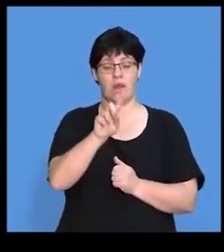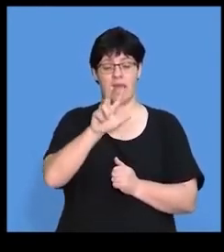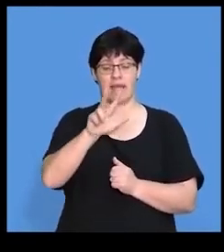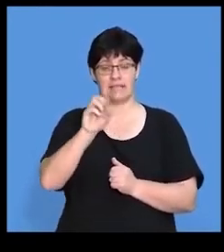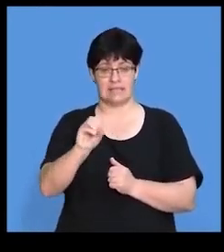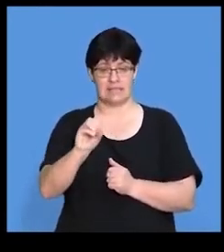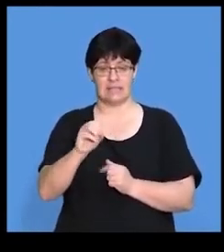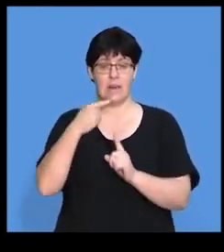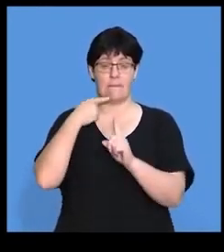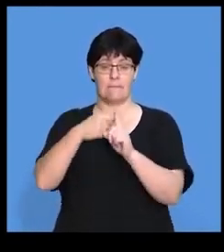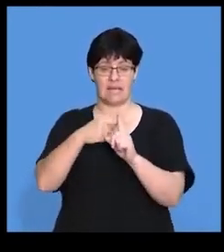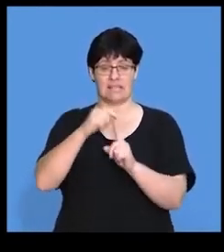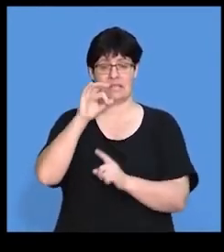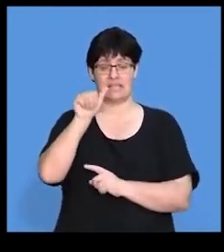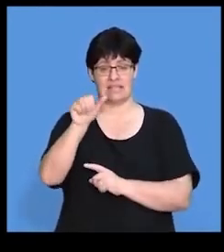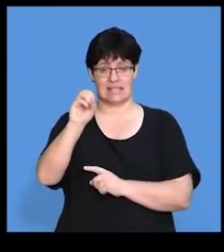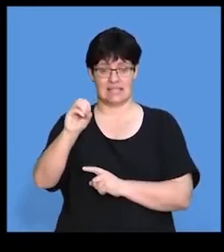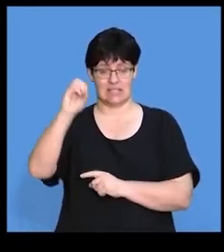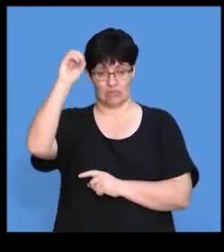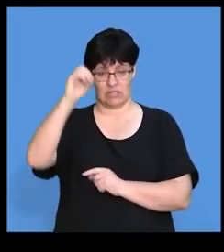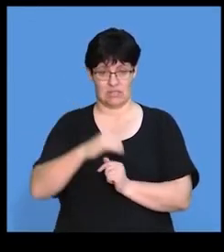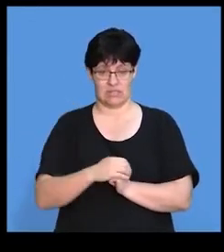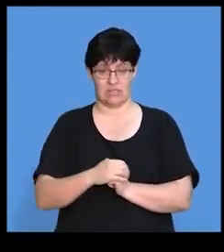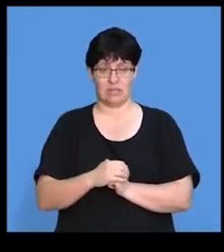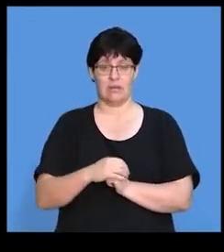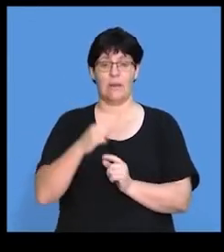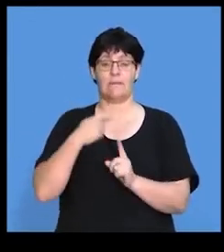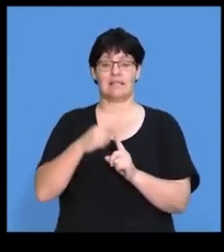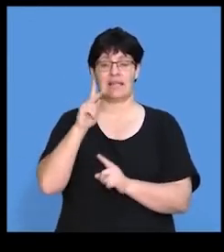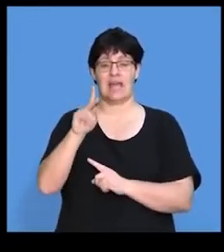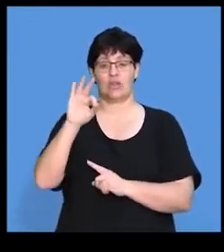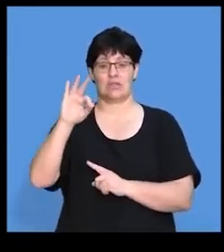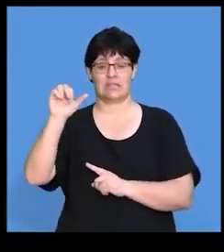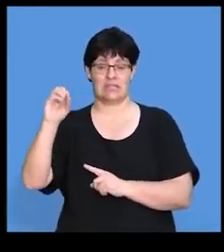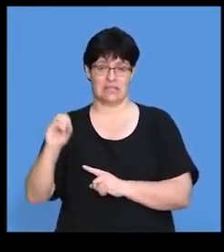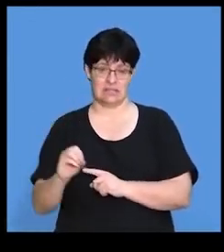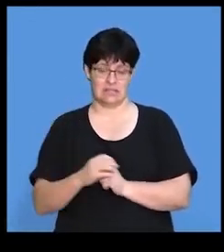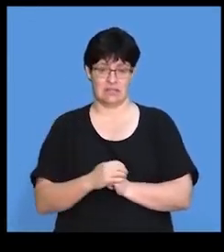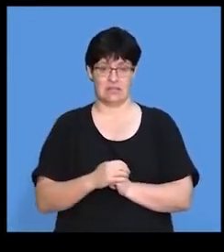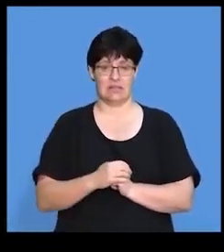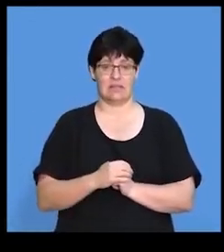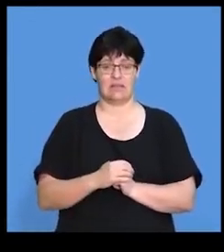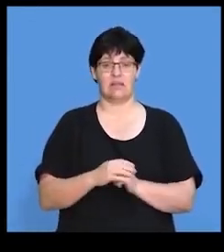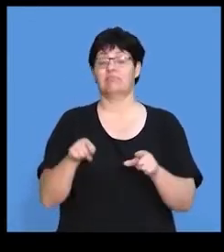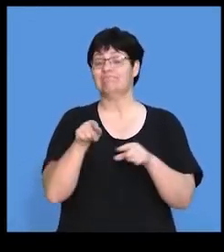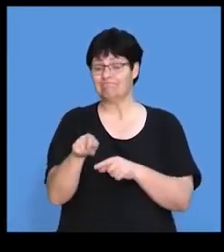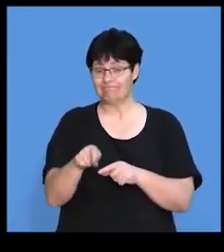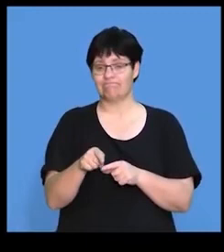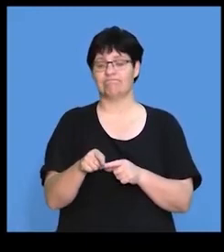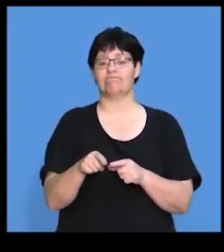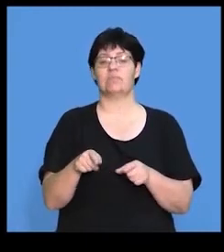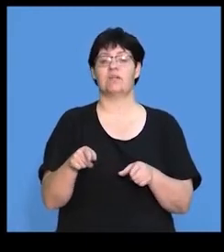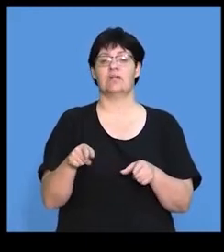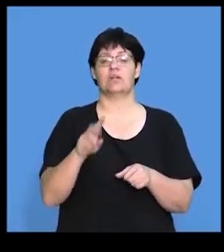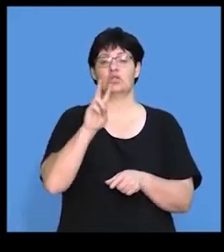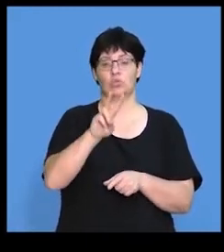to 180 plus 60 degrees plus K360. And that